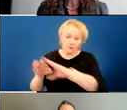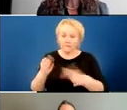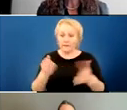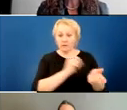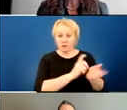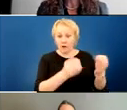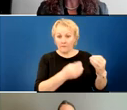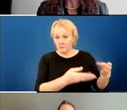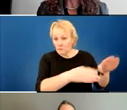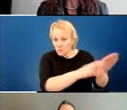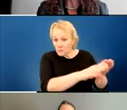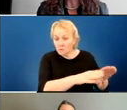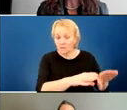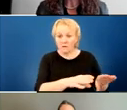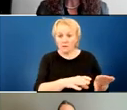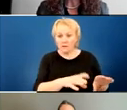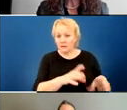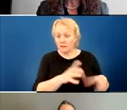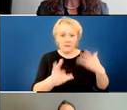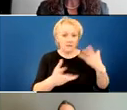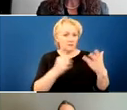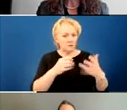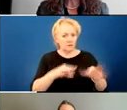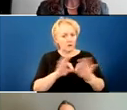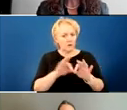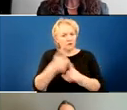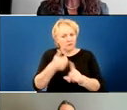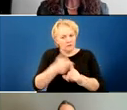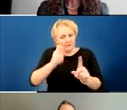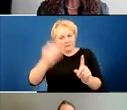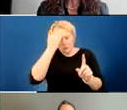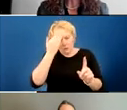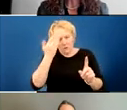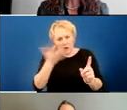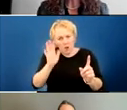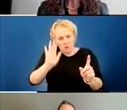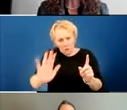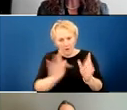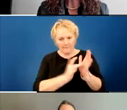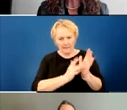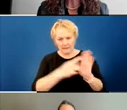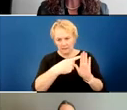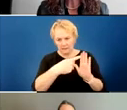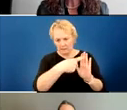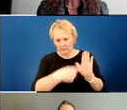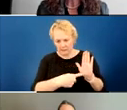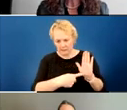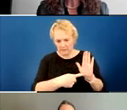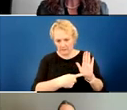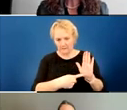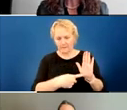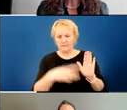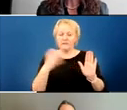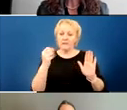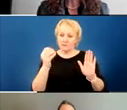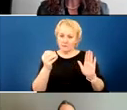may be impacted and they're not able to open up again. So being able to have copies of your prescriptions or doctor's orders, so